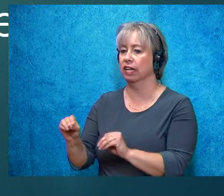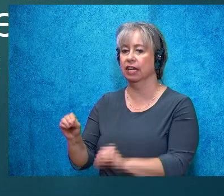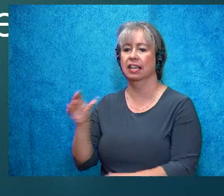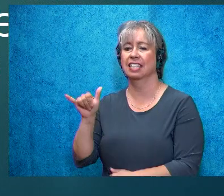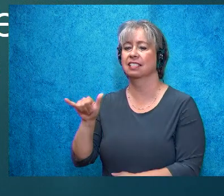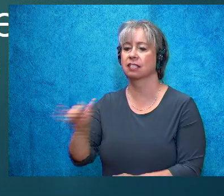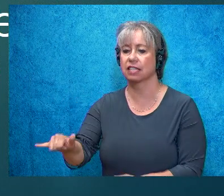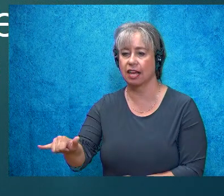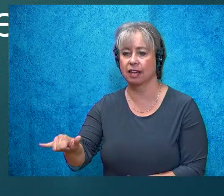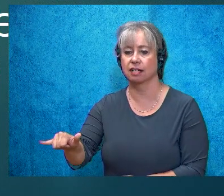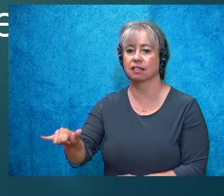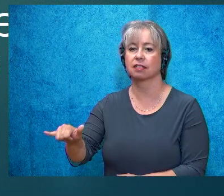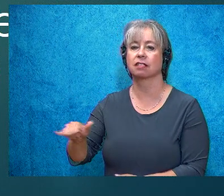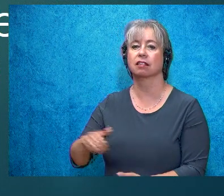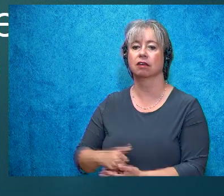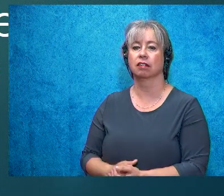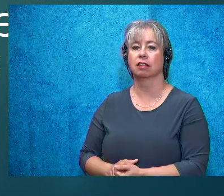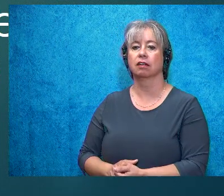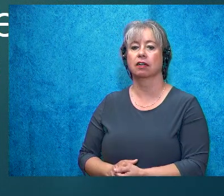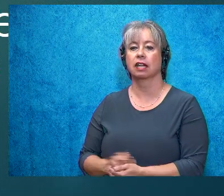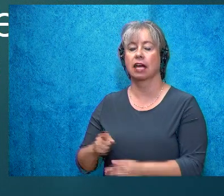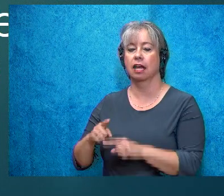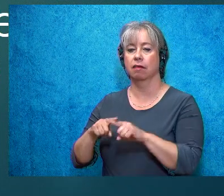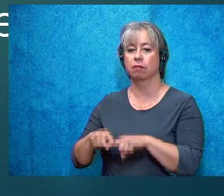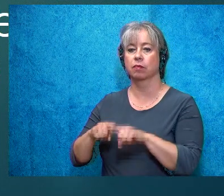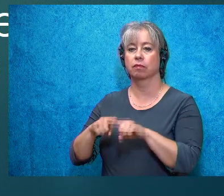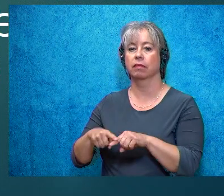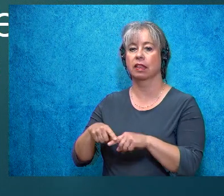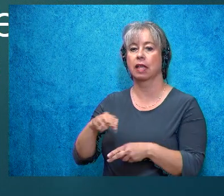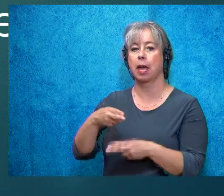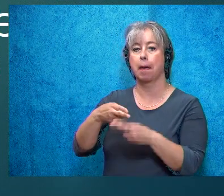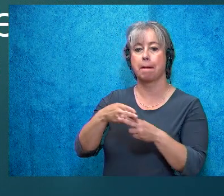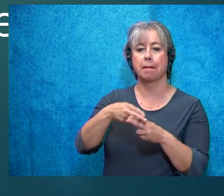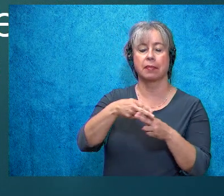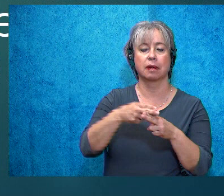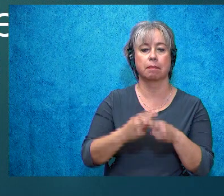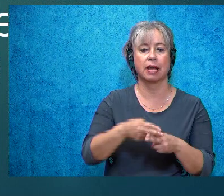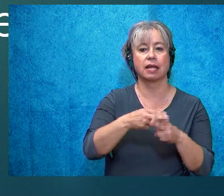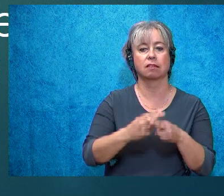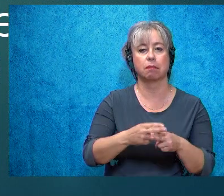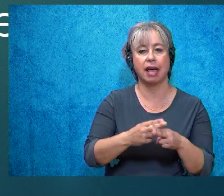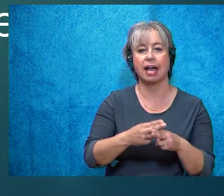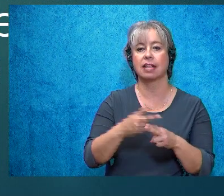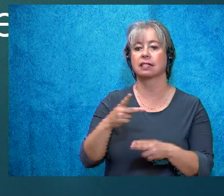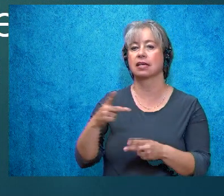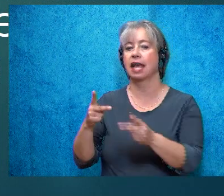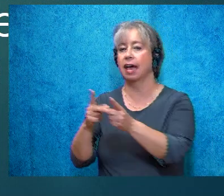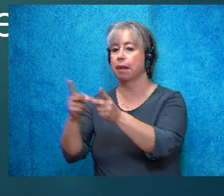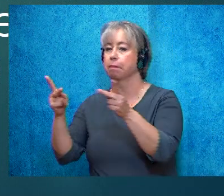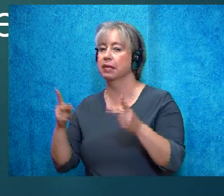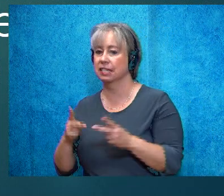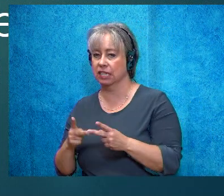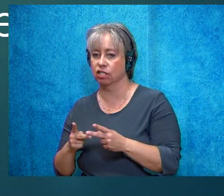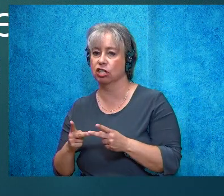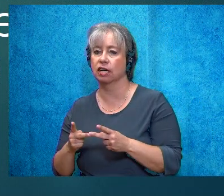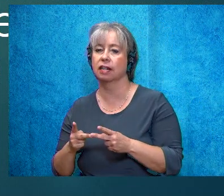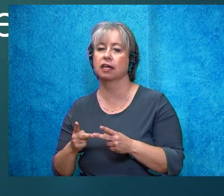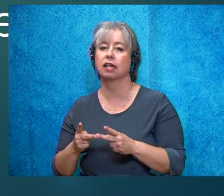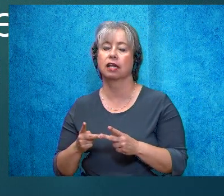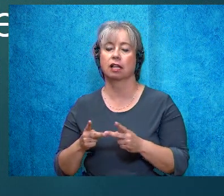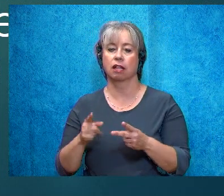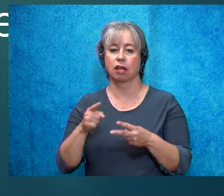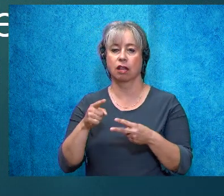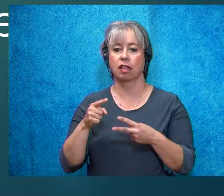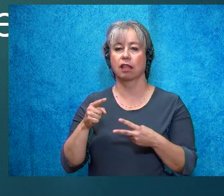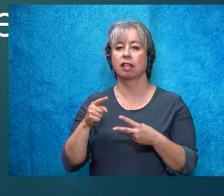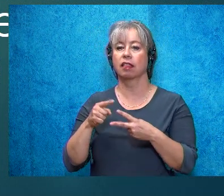mass and position for potential energy, mass and position. One of which is elastic potential energy.